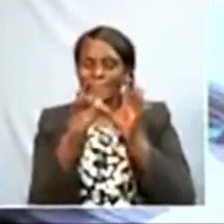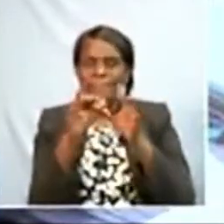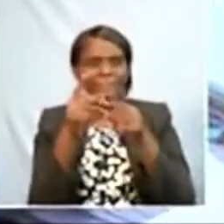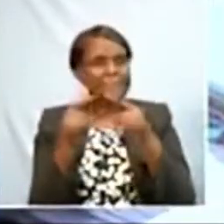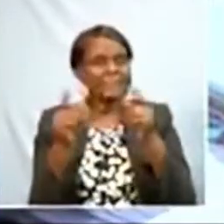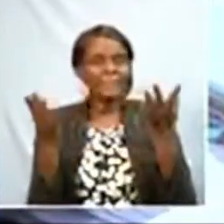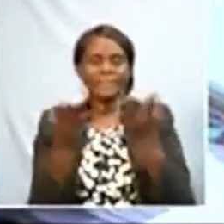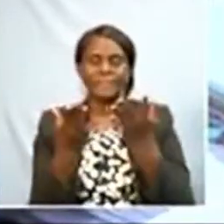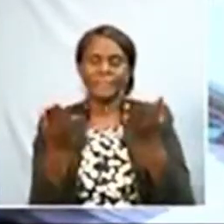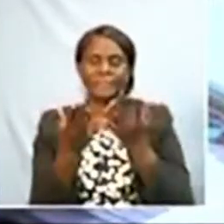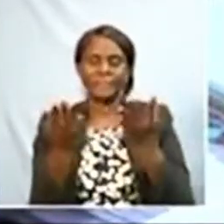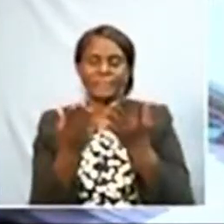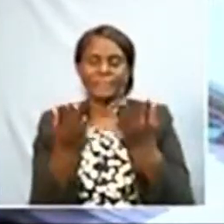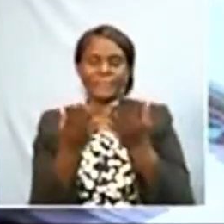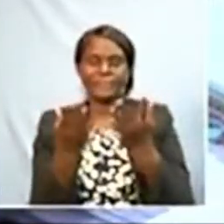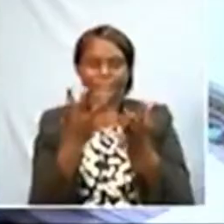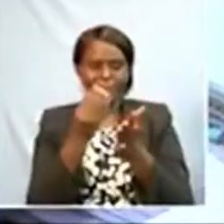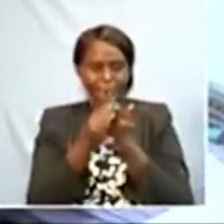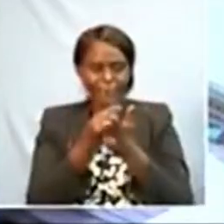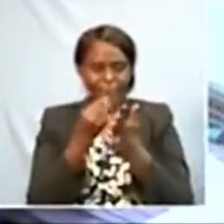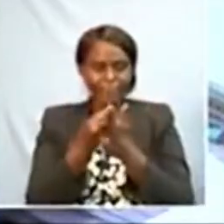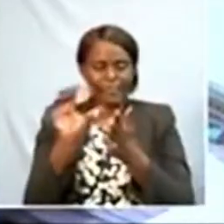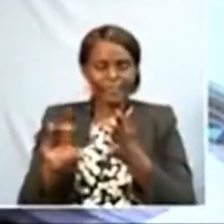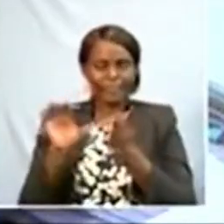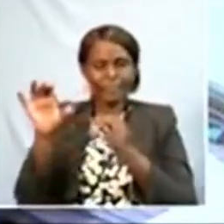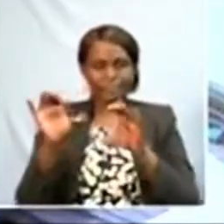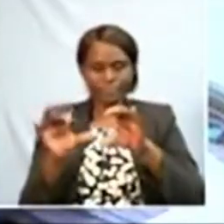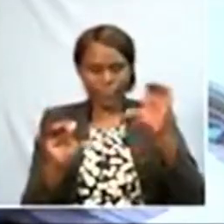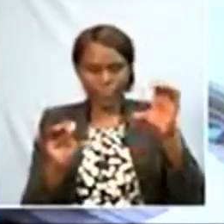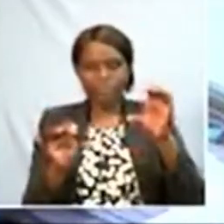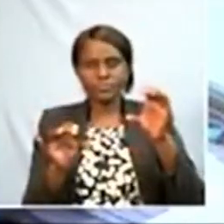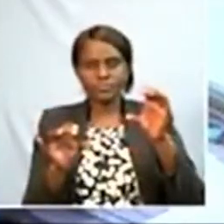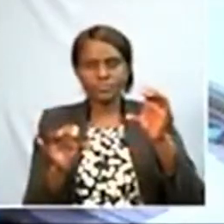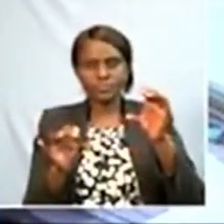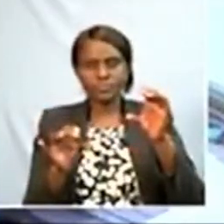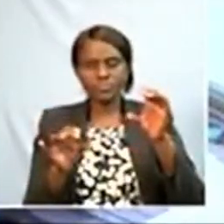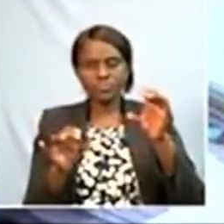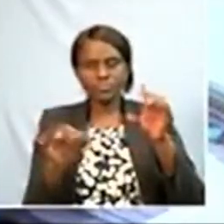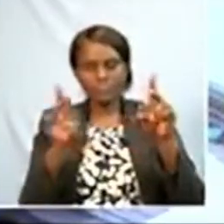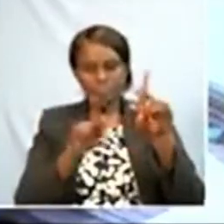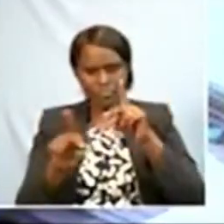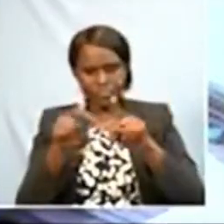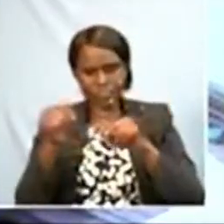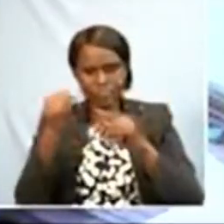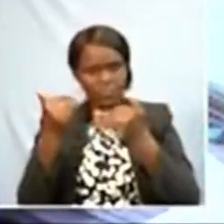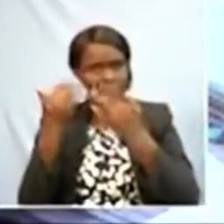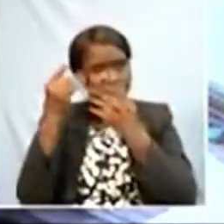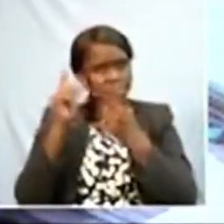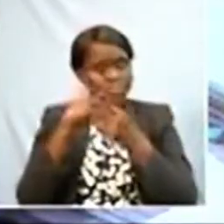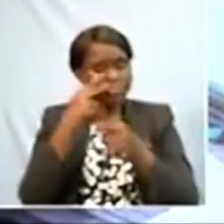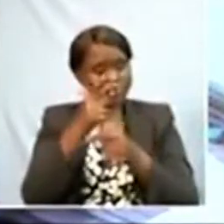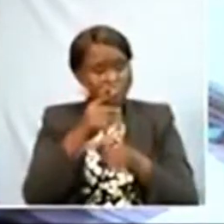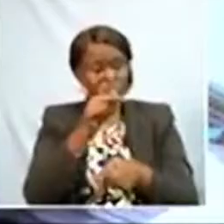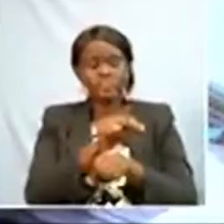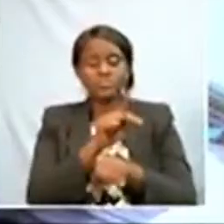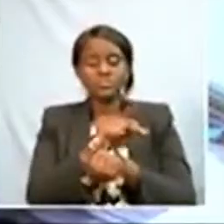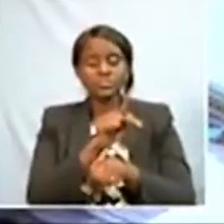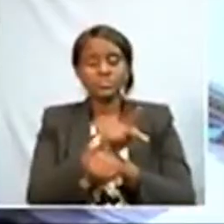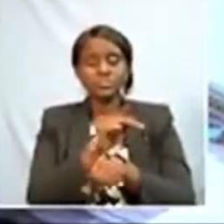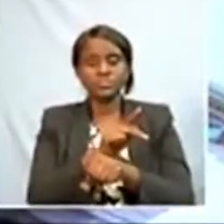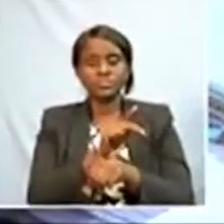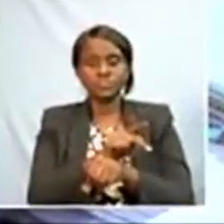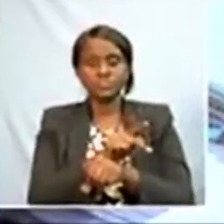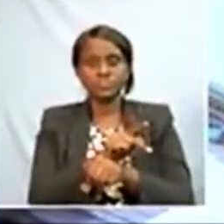happening. Money is allocated. The people are expectant to see these projects.